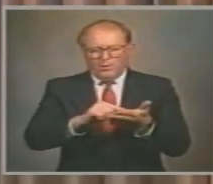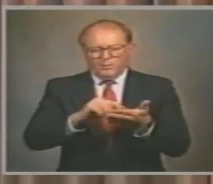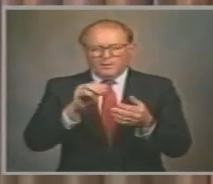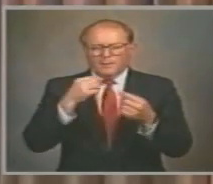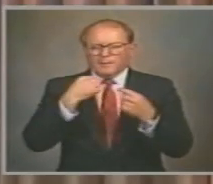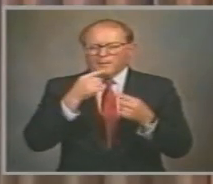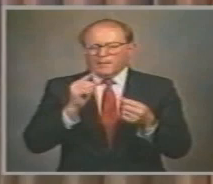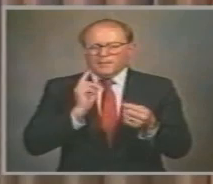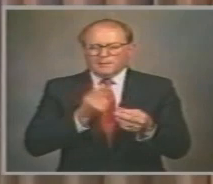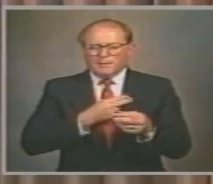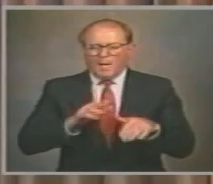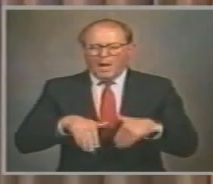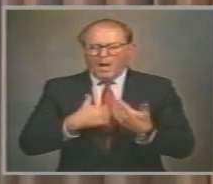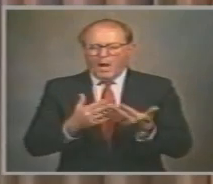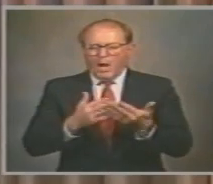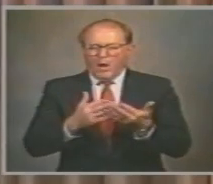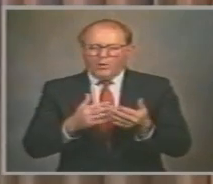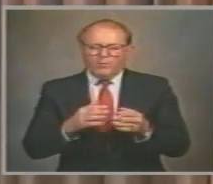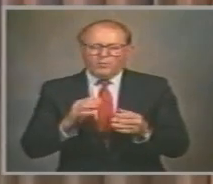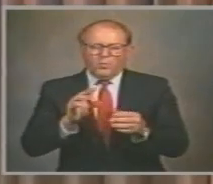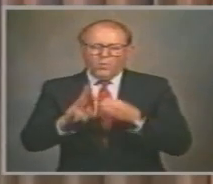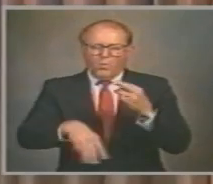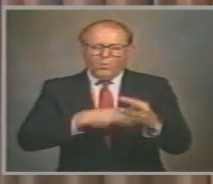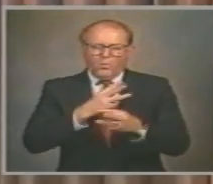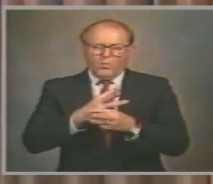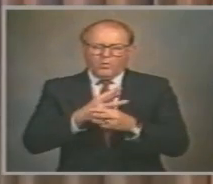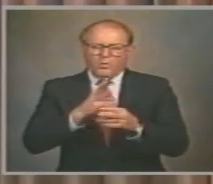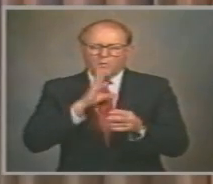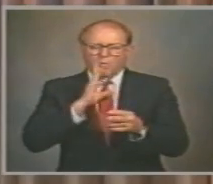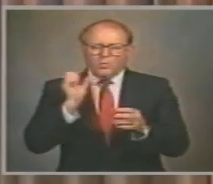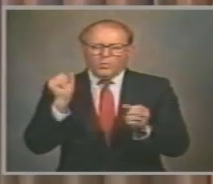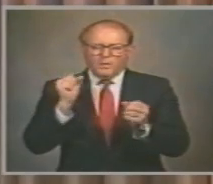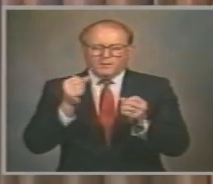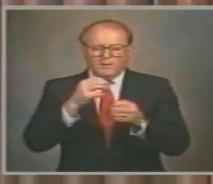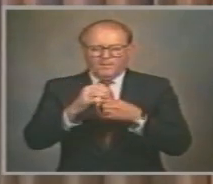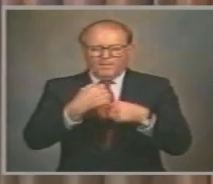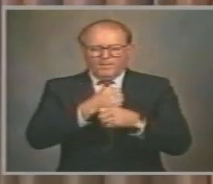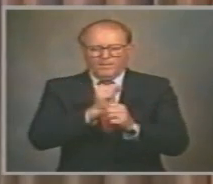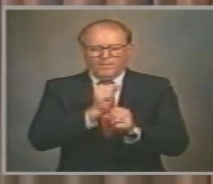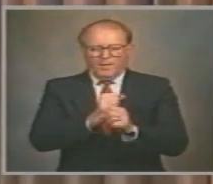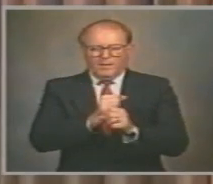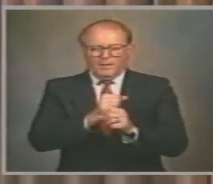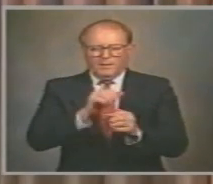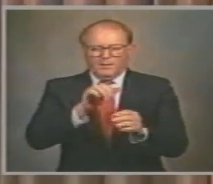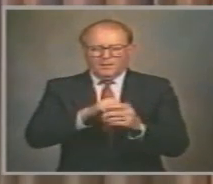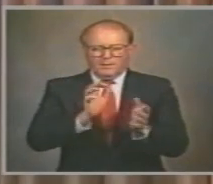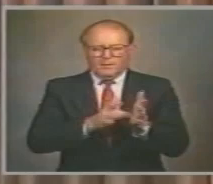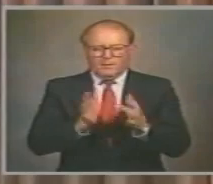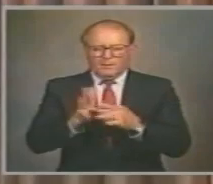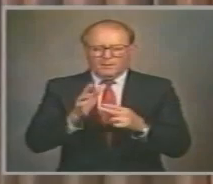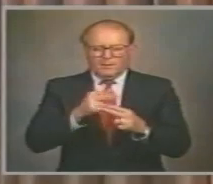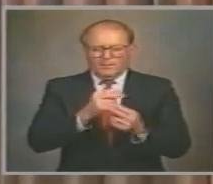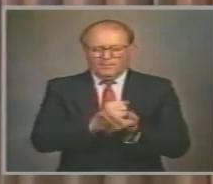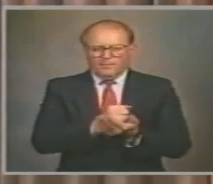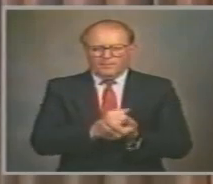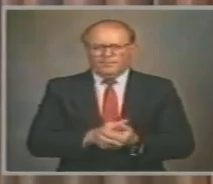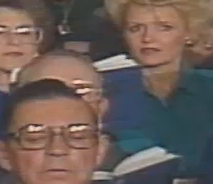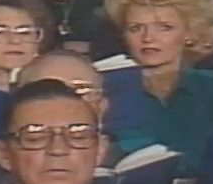how it all came to be, and we pray that you would bless our studies of it today. Amen.